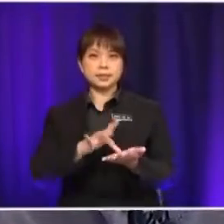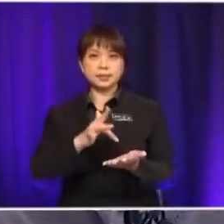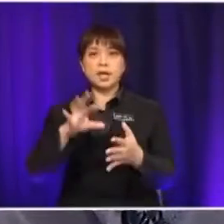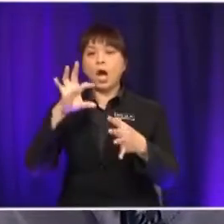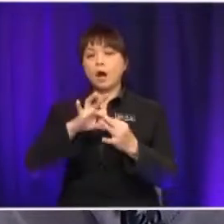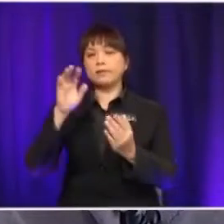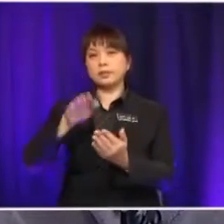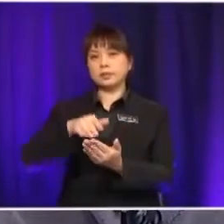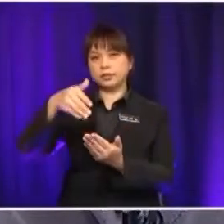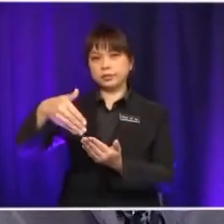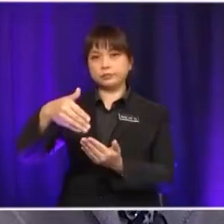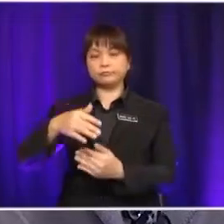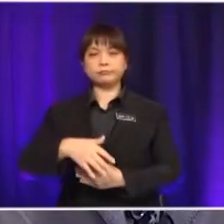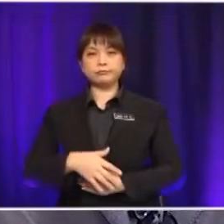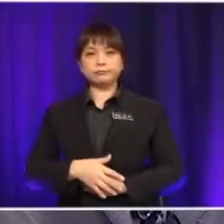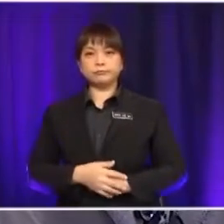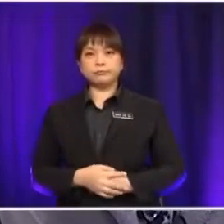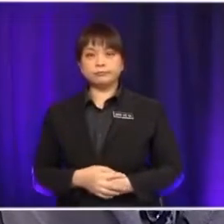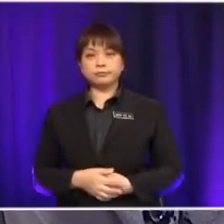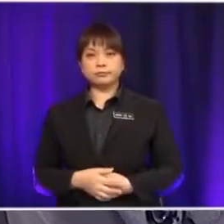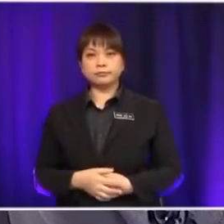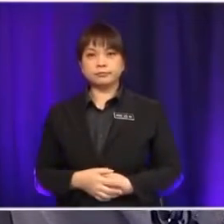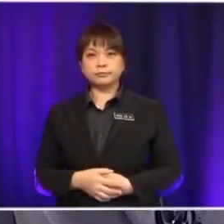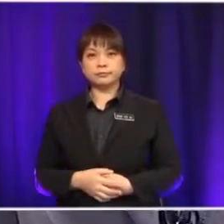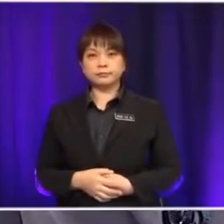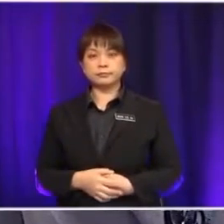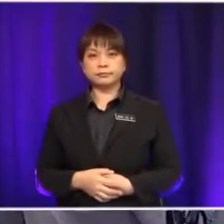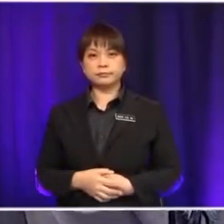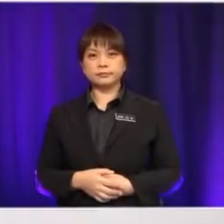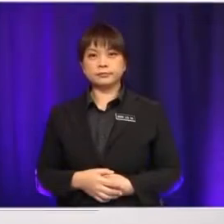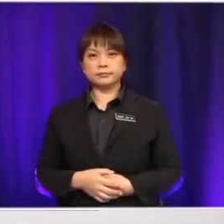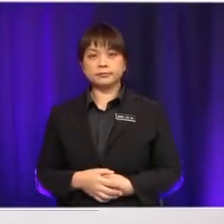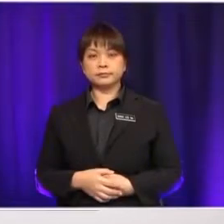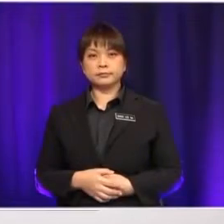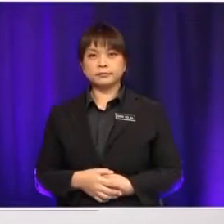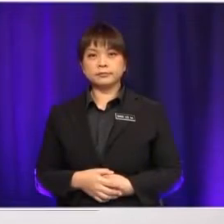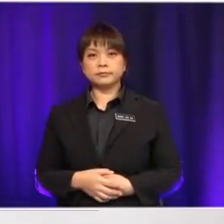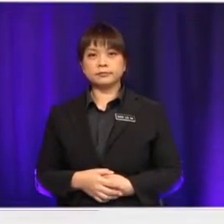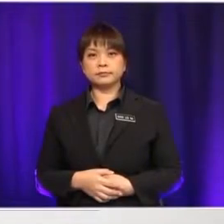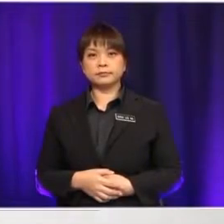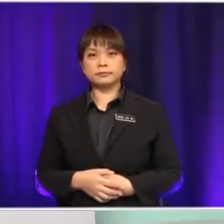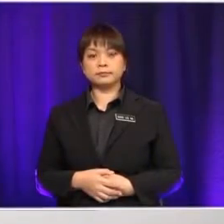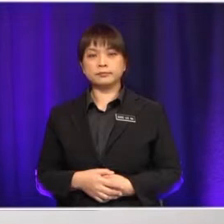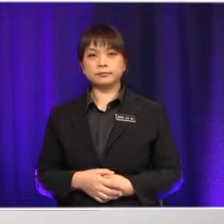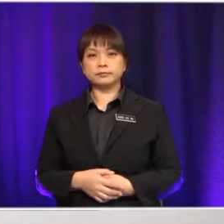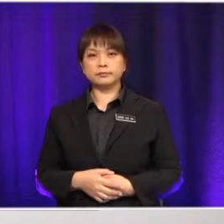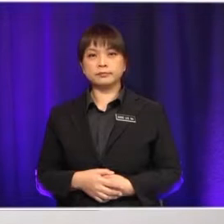okay. Disadvantages of a laptop. Okay, who would like to try here? You share your opinions. Tong-yi, all right, okay,